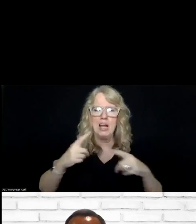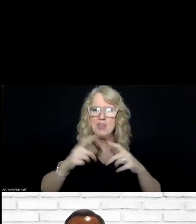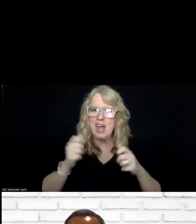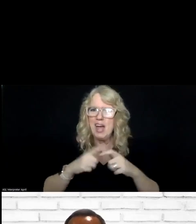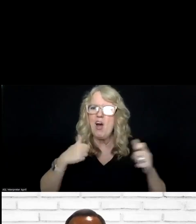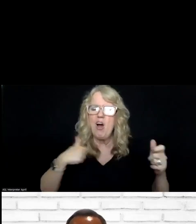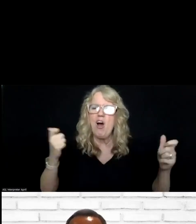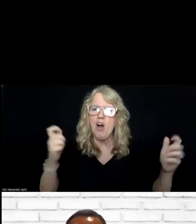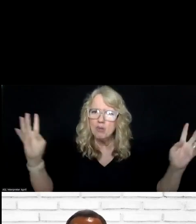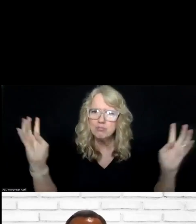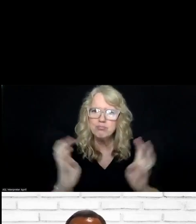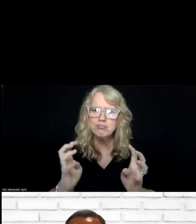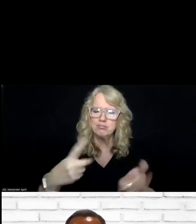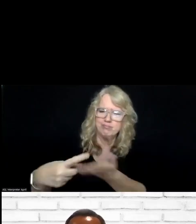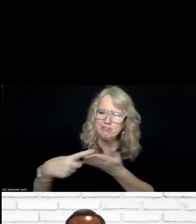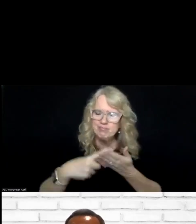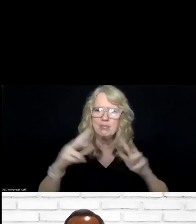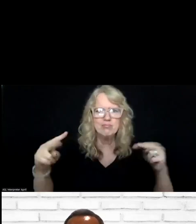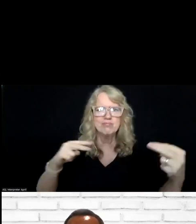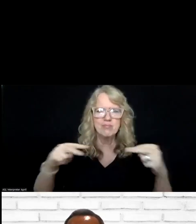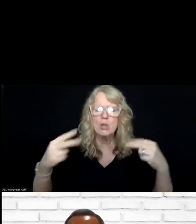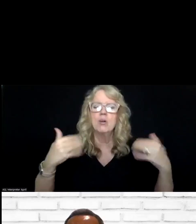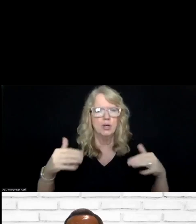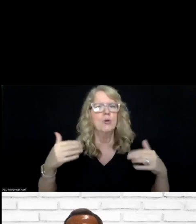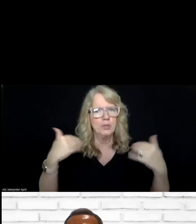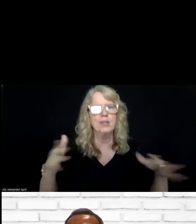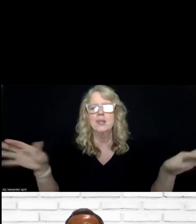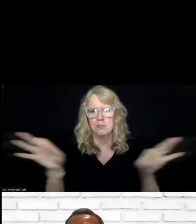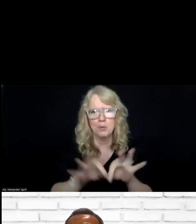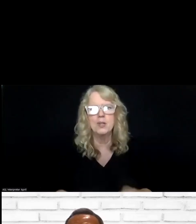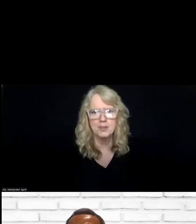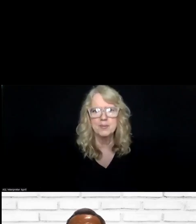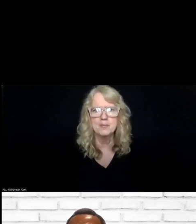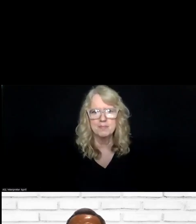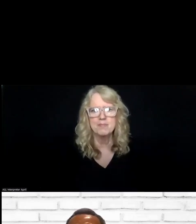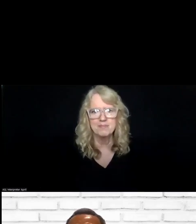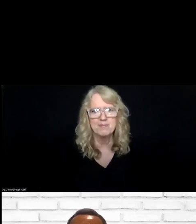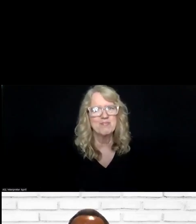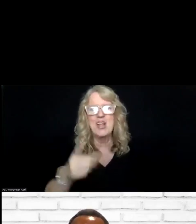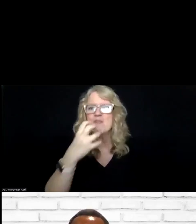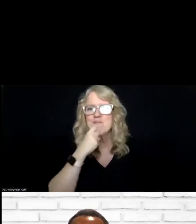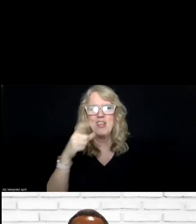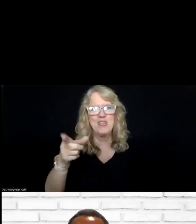table things that can make a huge difference in the delivery of care. Brian, we need to save that